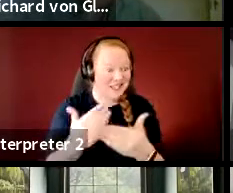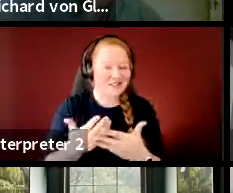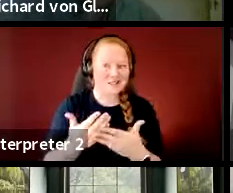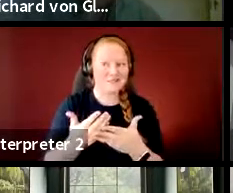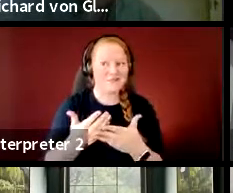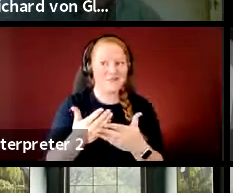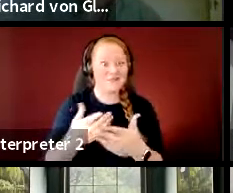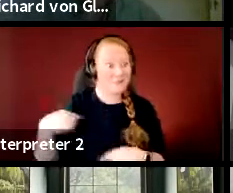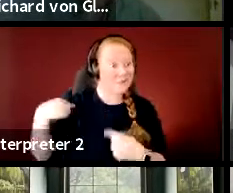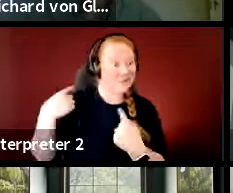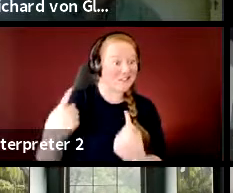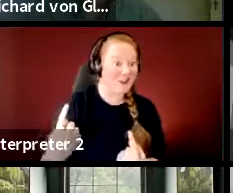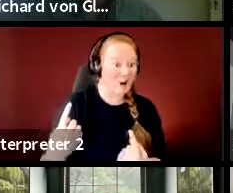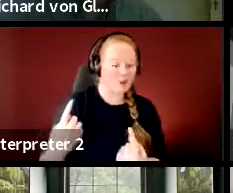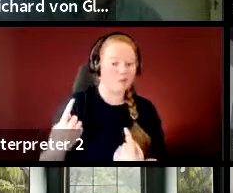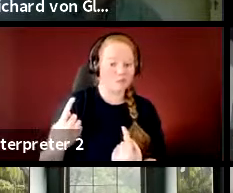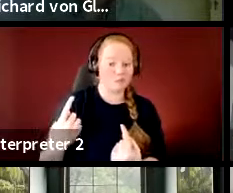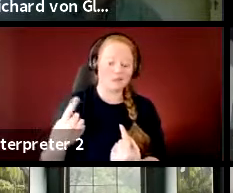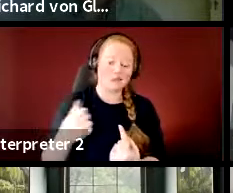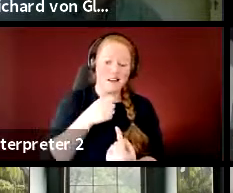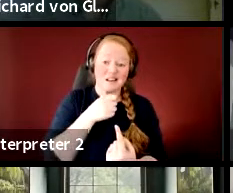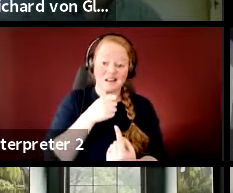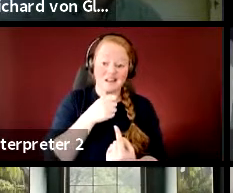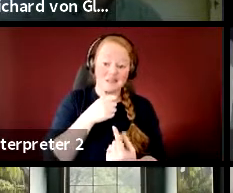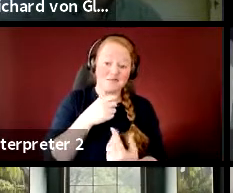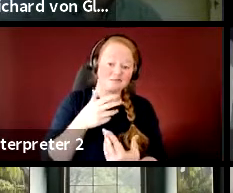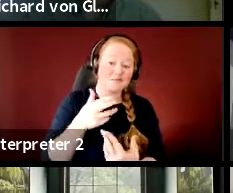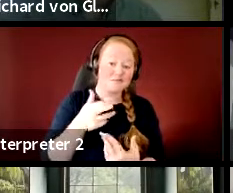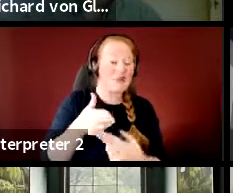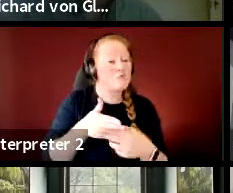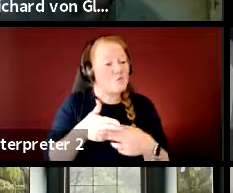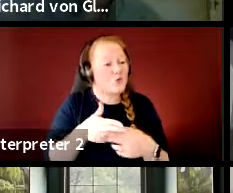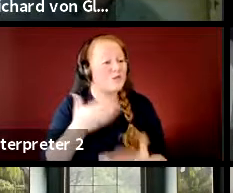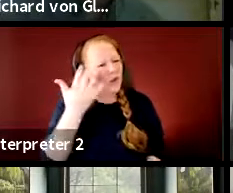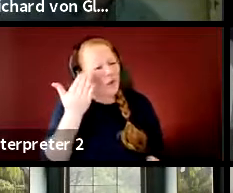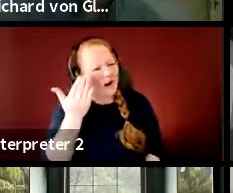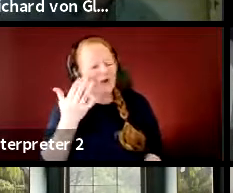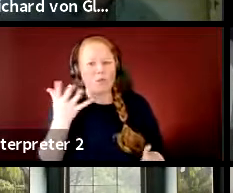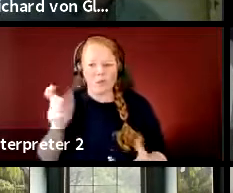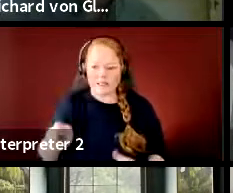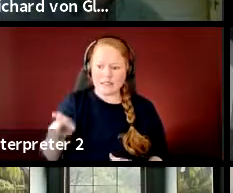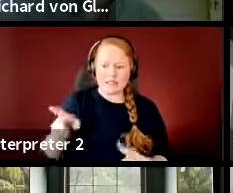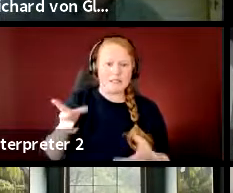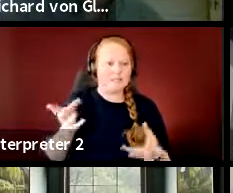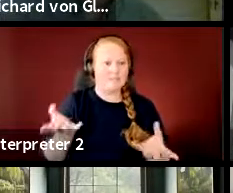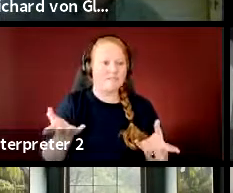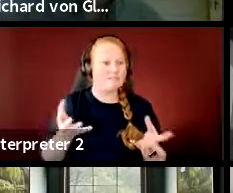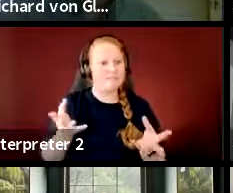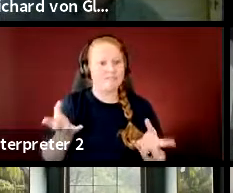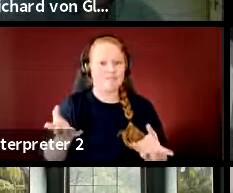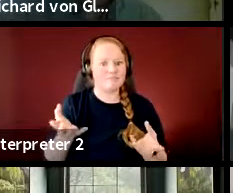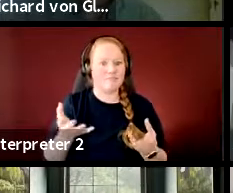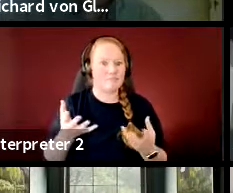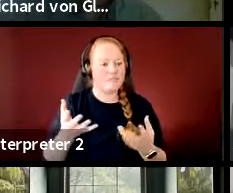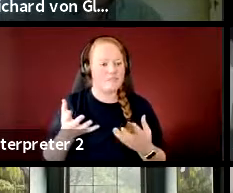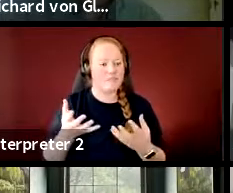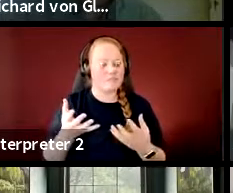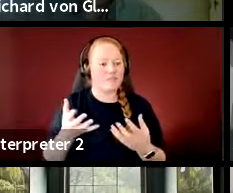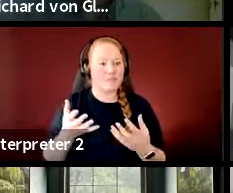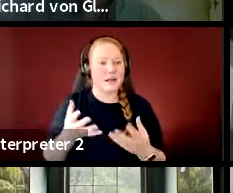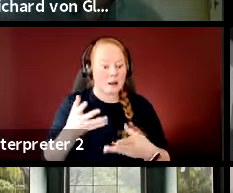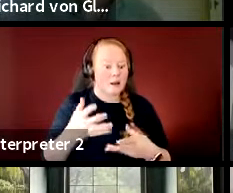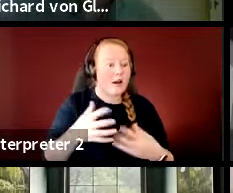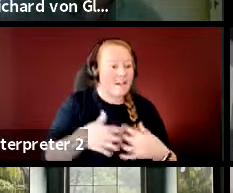necessarily been brief so that we can get the much needed first appropriation put together, approved, and